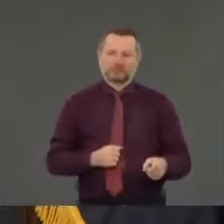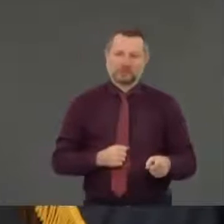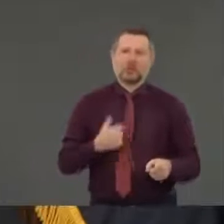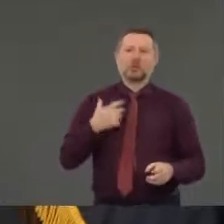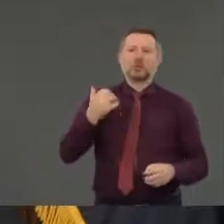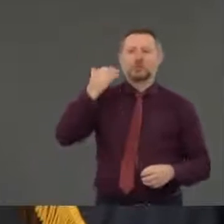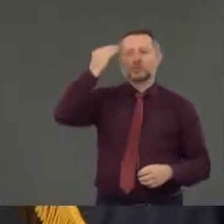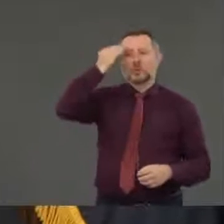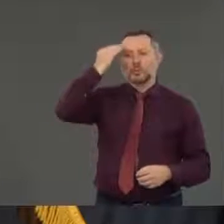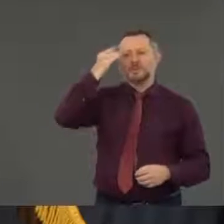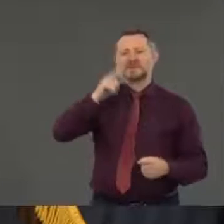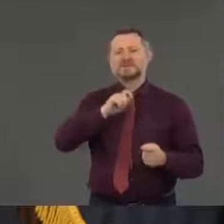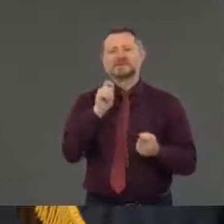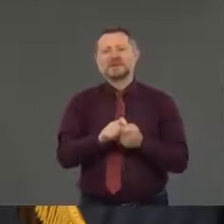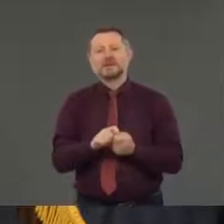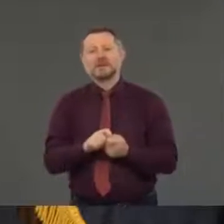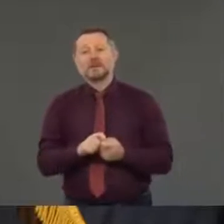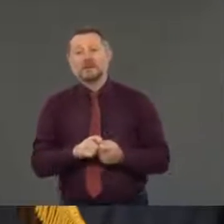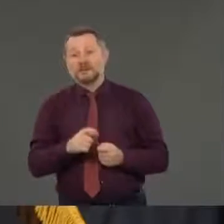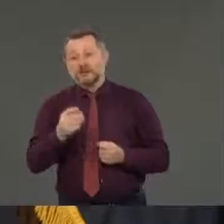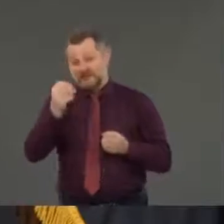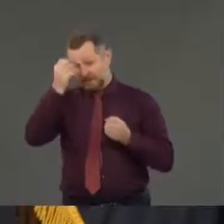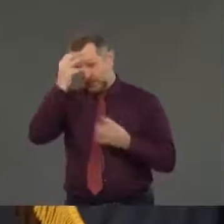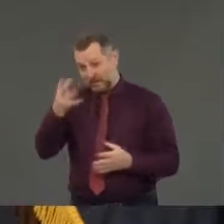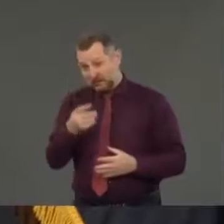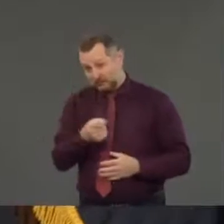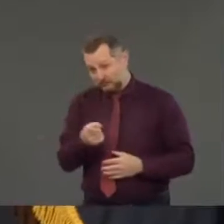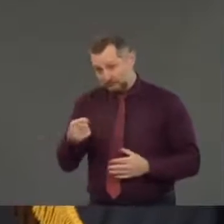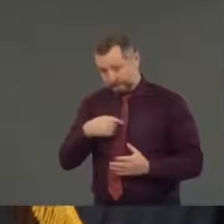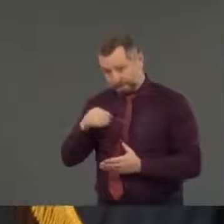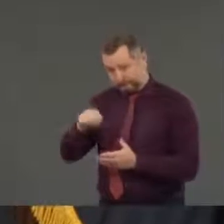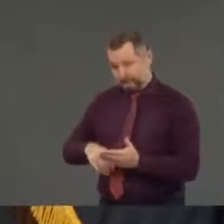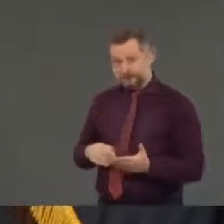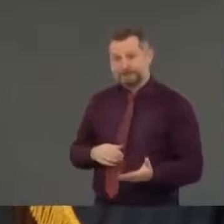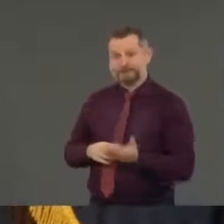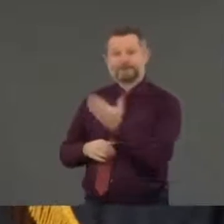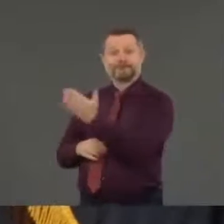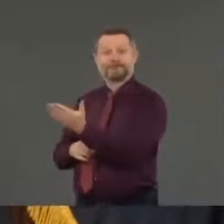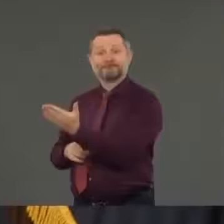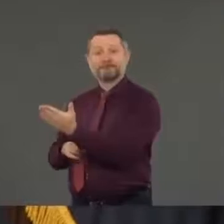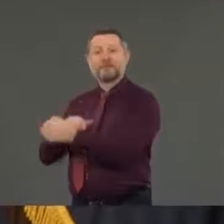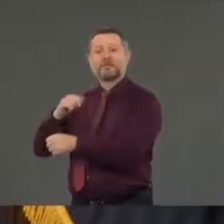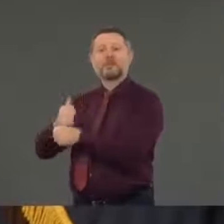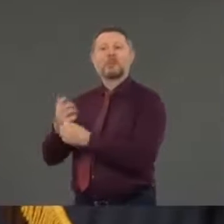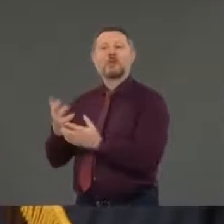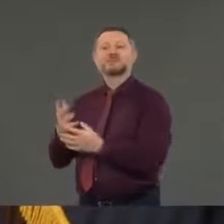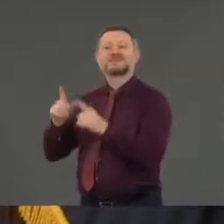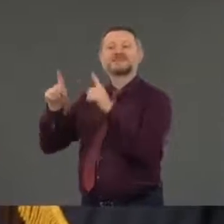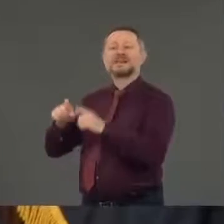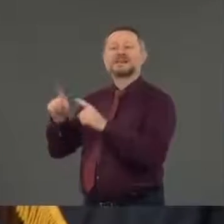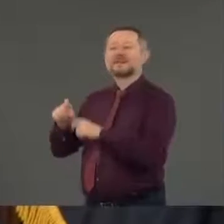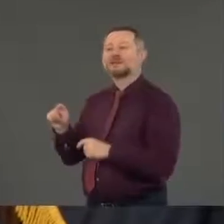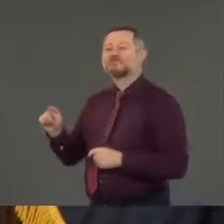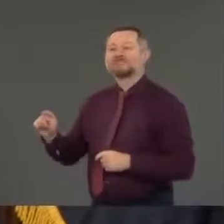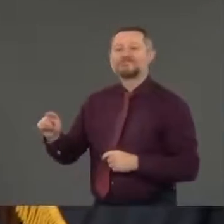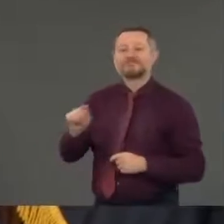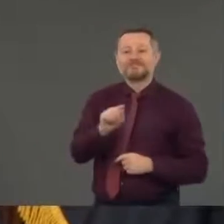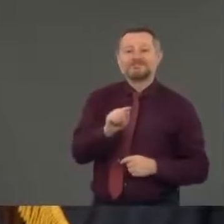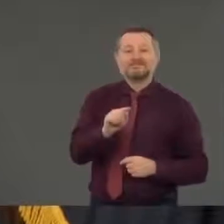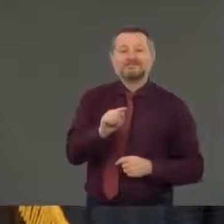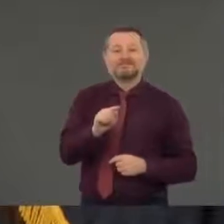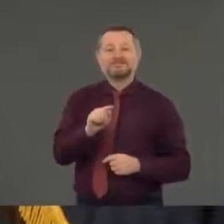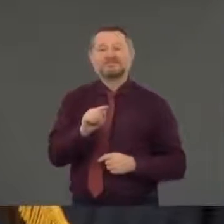the information I give you here is based on the tests. So that data, by definition, is not